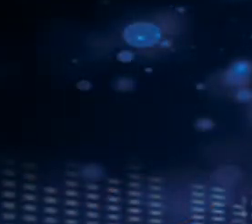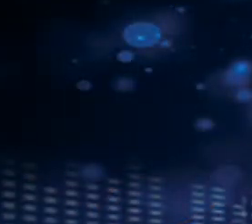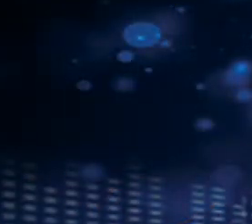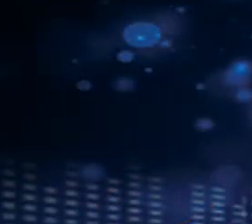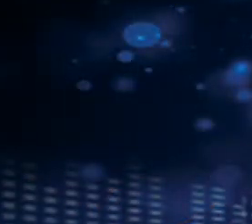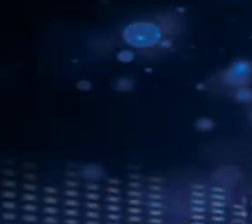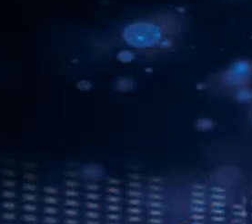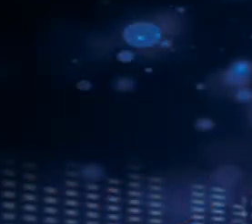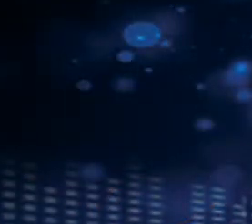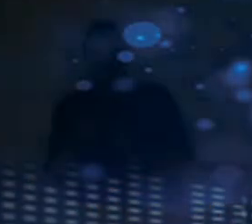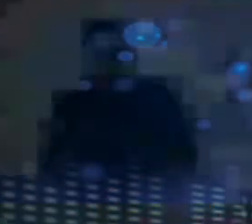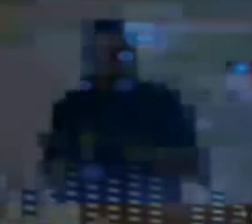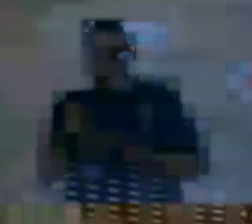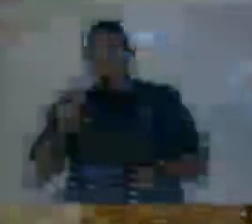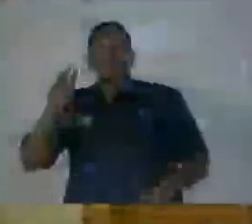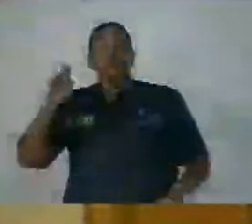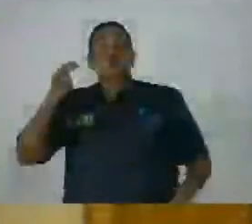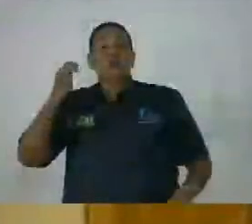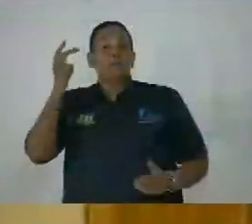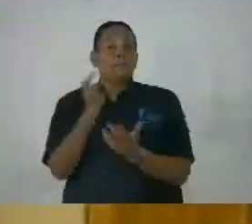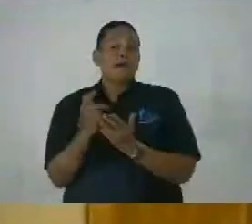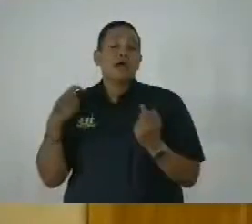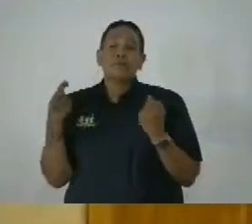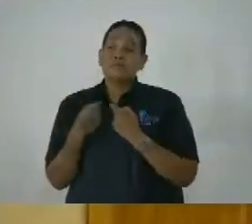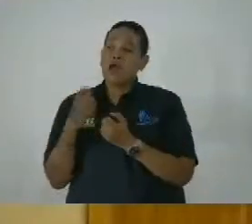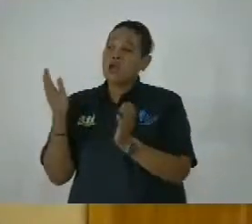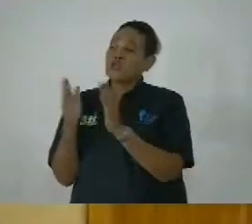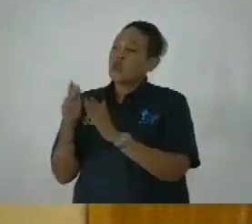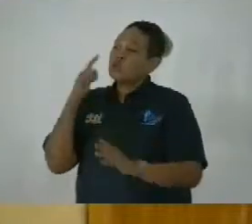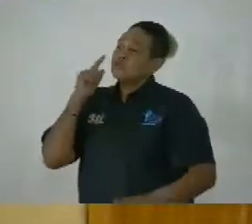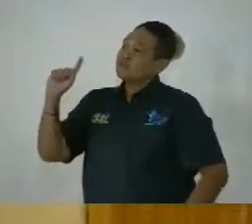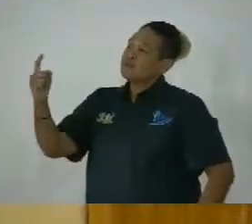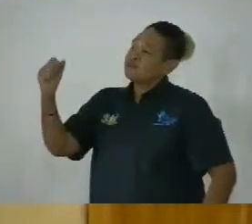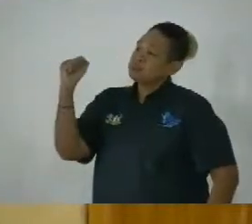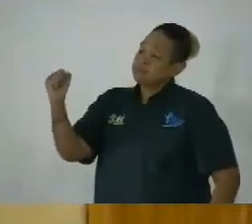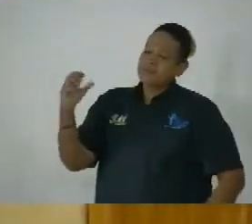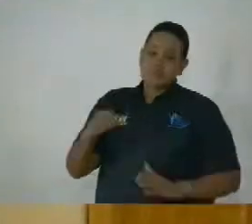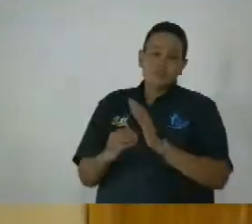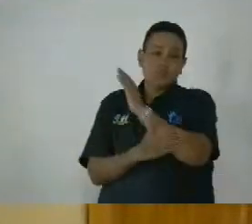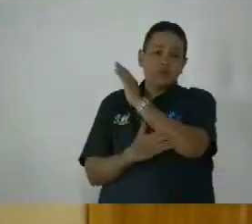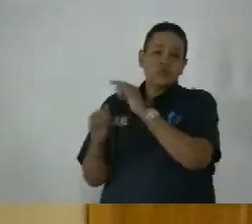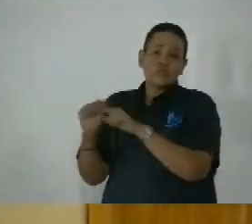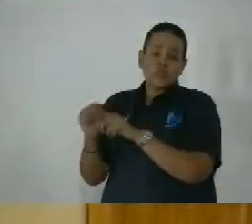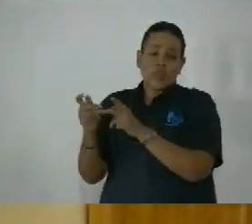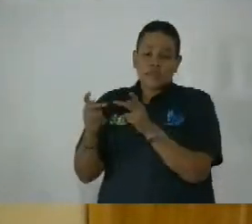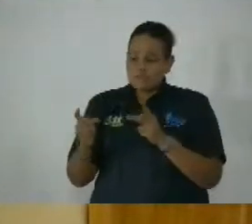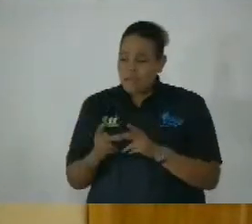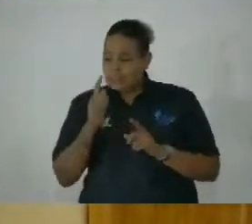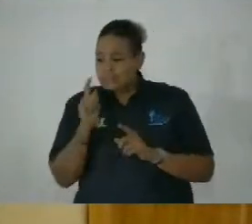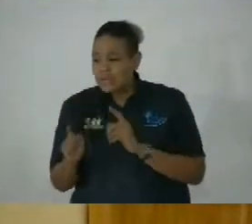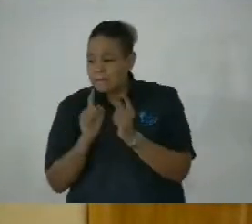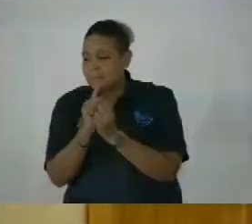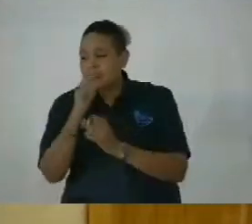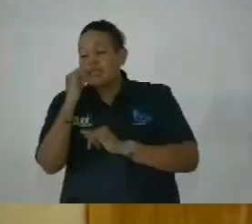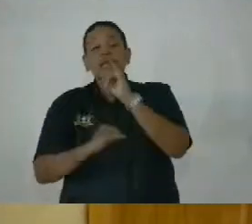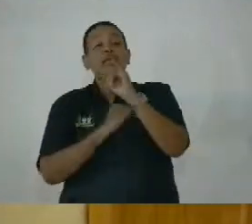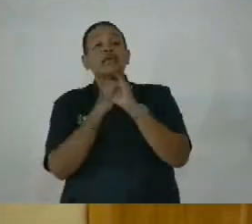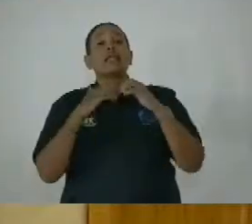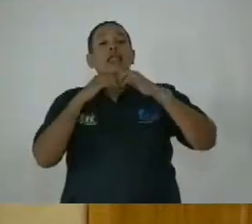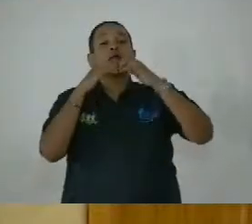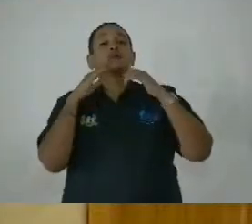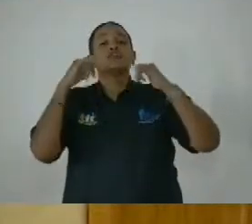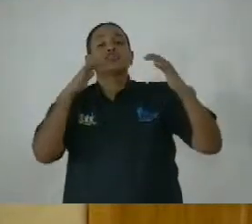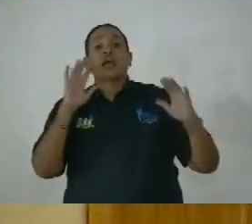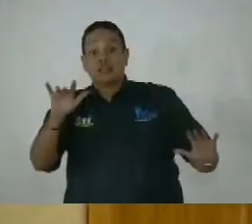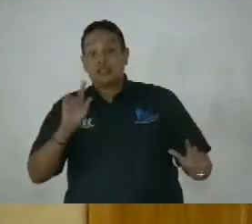Moving the facility at Twickenham Park, which is now seen as one of the finest police training facilities, meeting international standards. But the